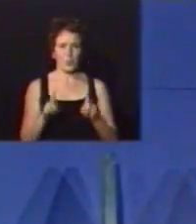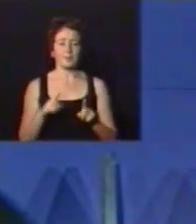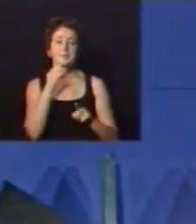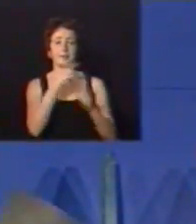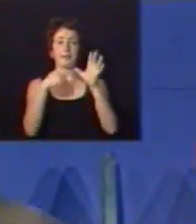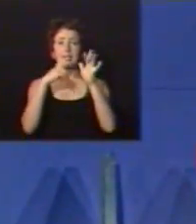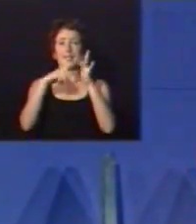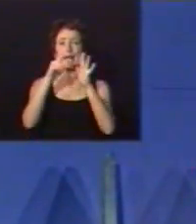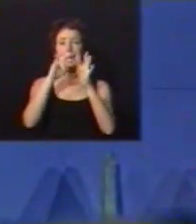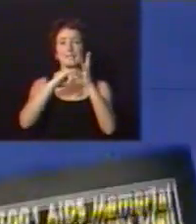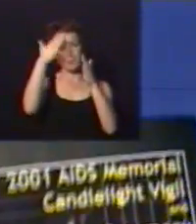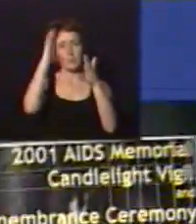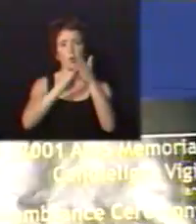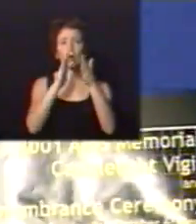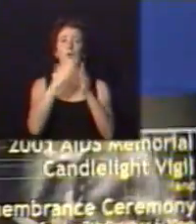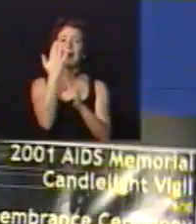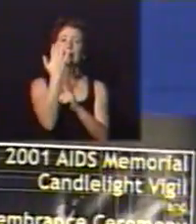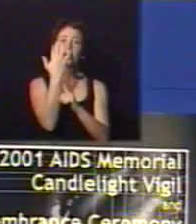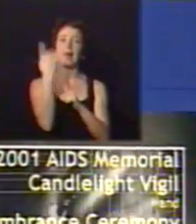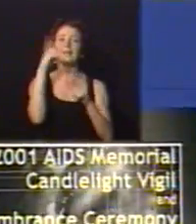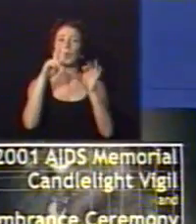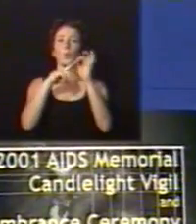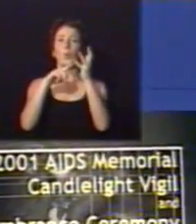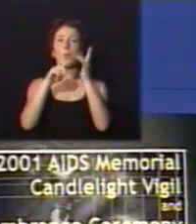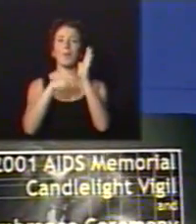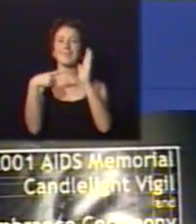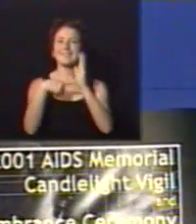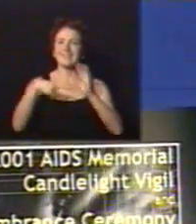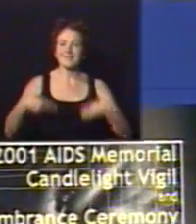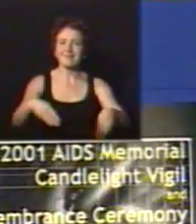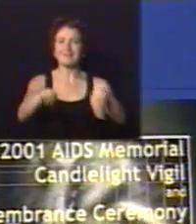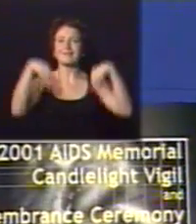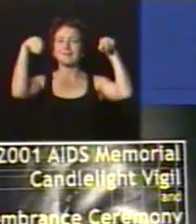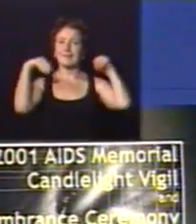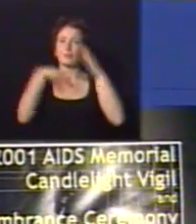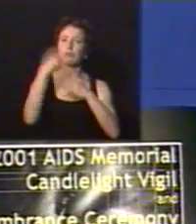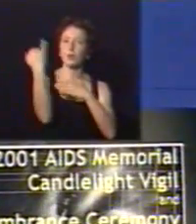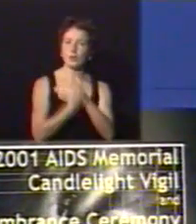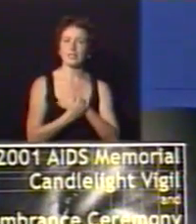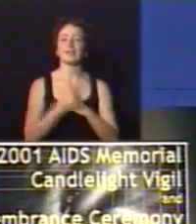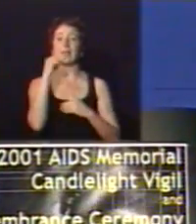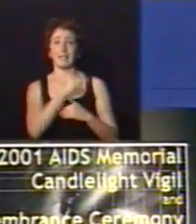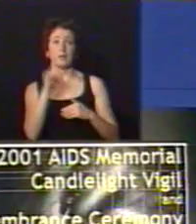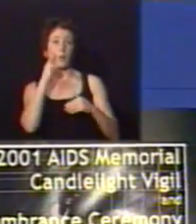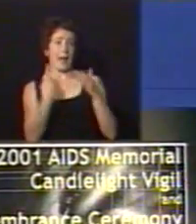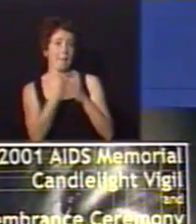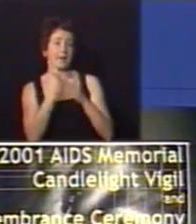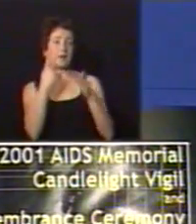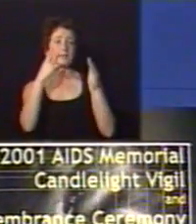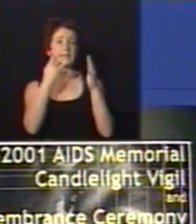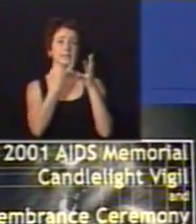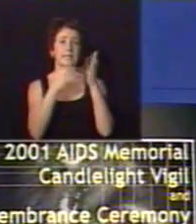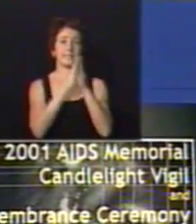Memorial Candlelight Vigil and Quilt Project, which will be taking place according to my screen here on Sunday, October the